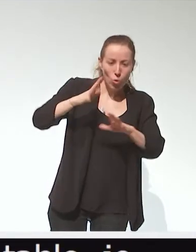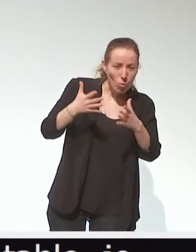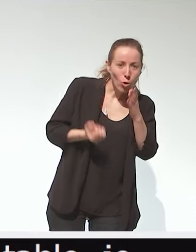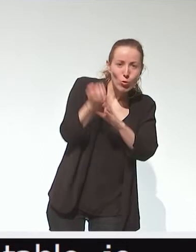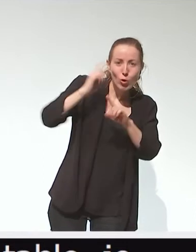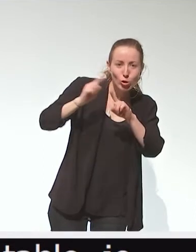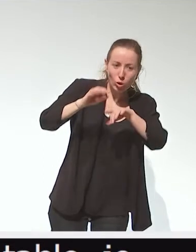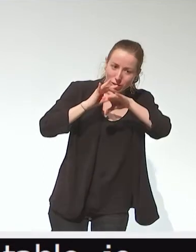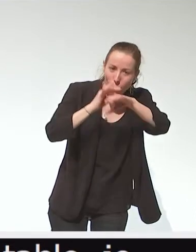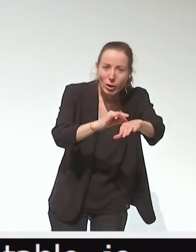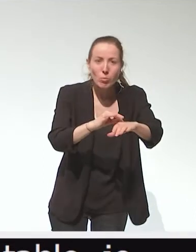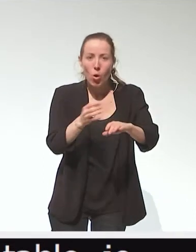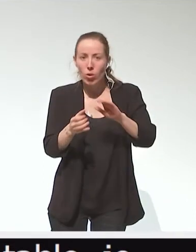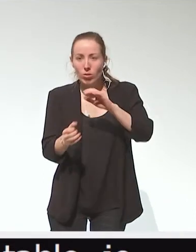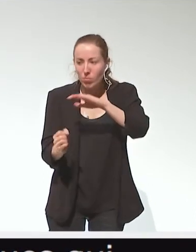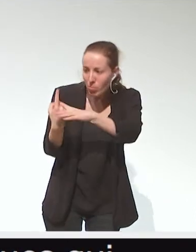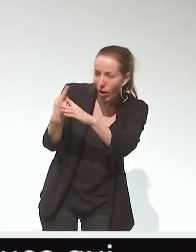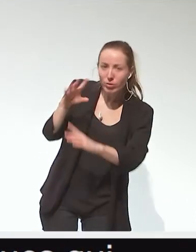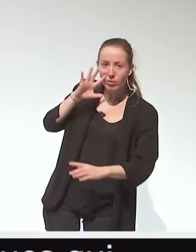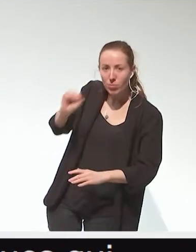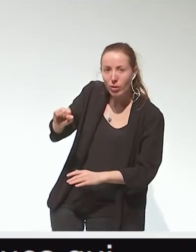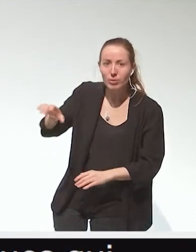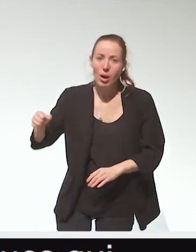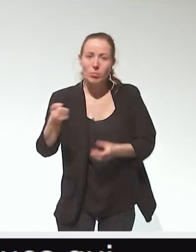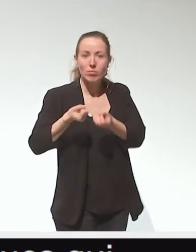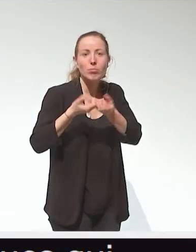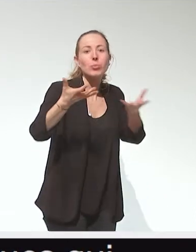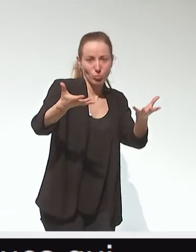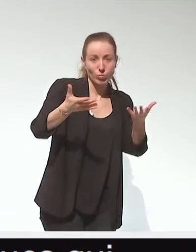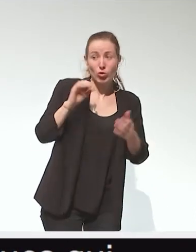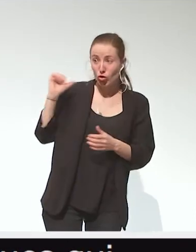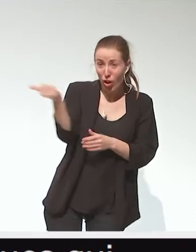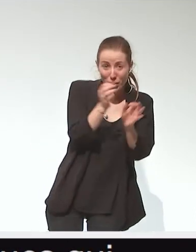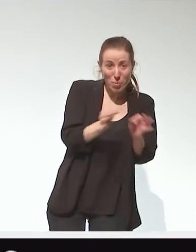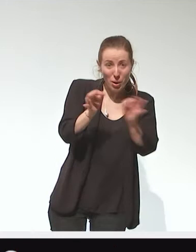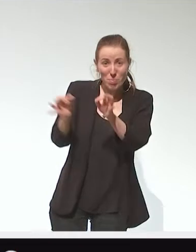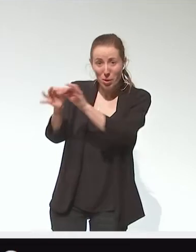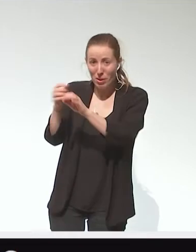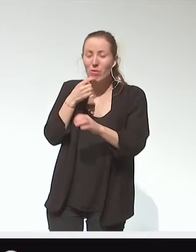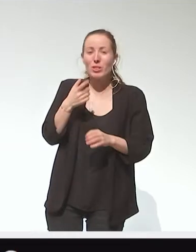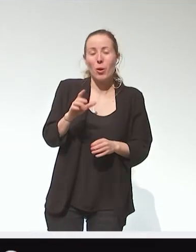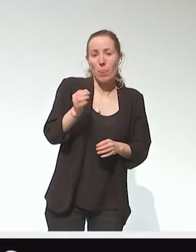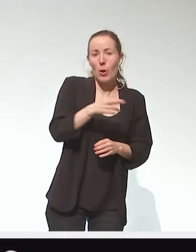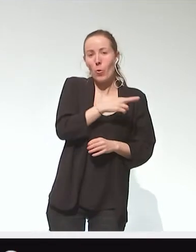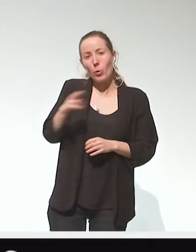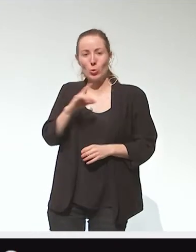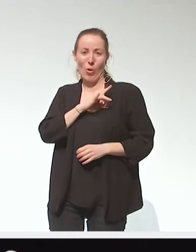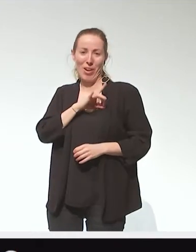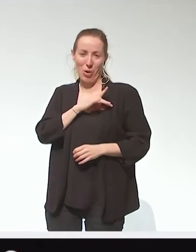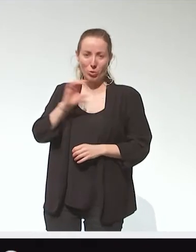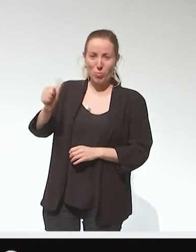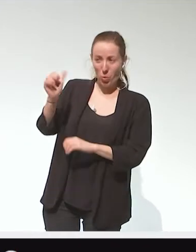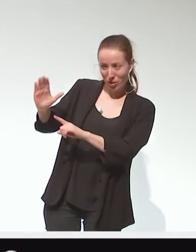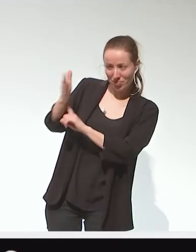sharing best practice? That are maybe different assistance methods or initiatives that your respective countries have taken that you could